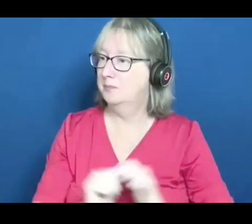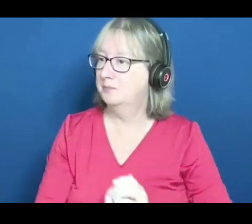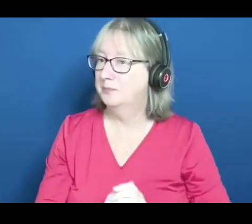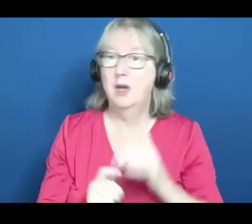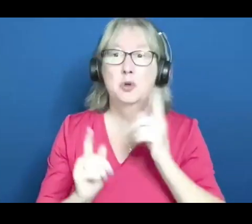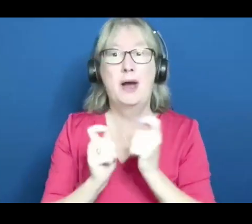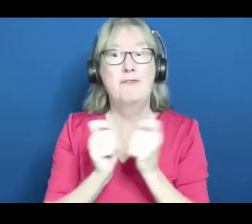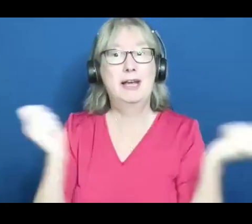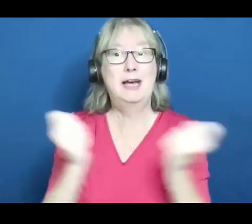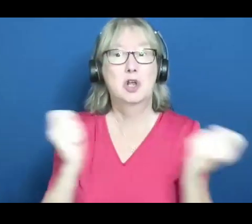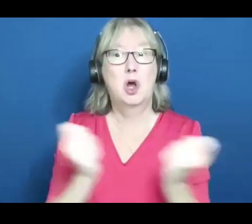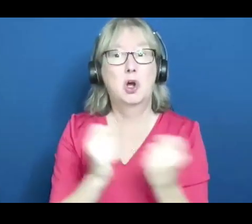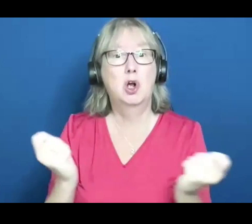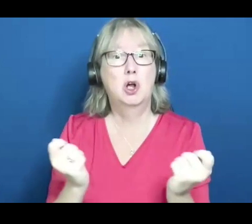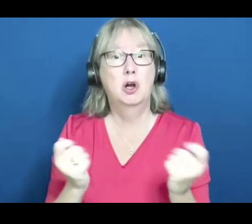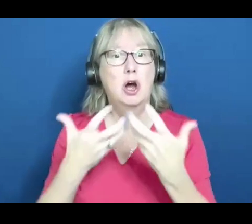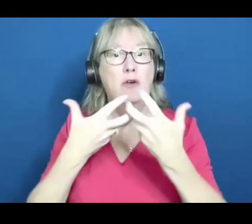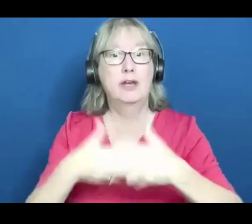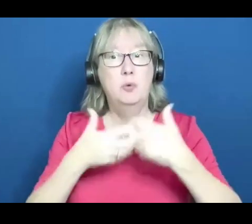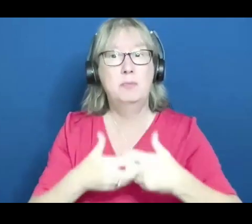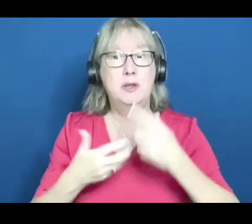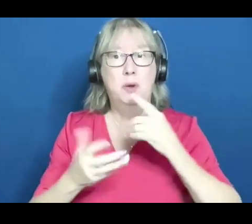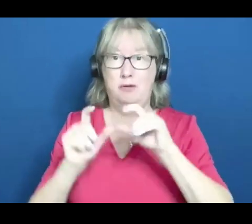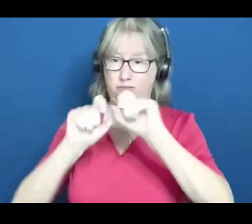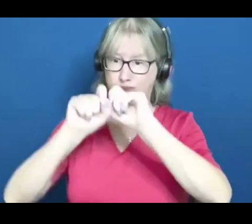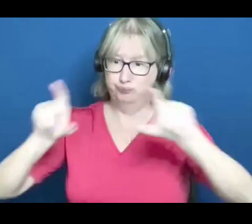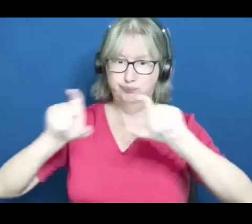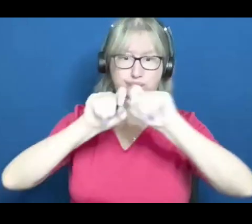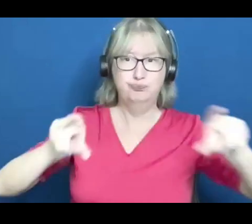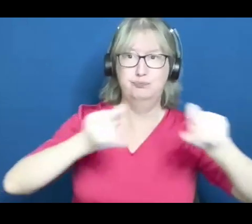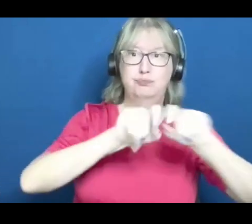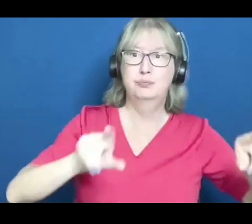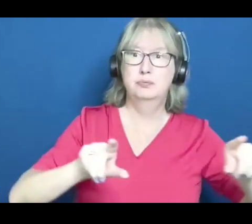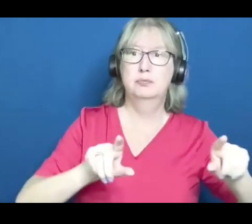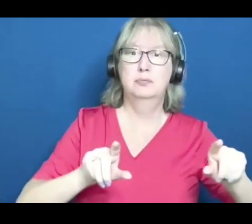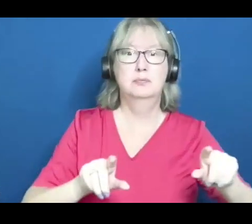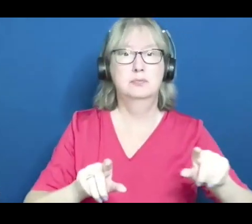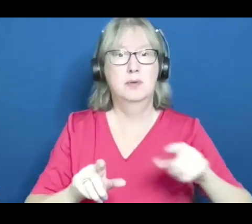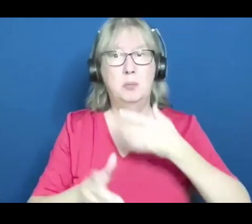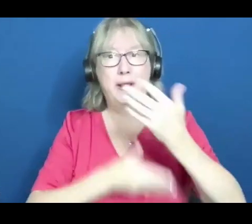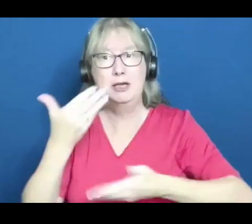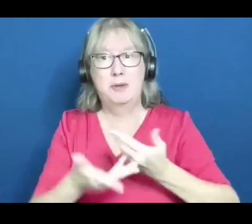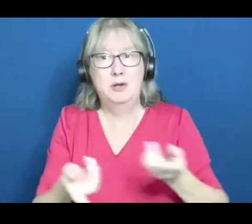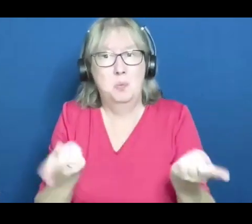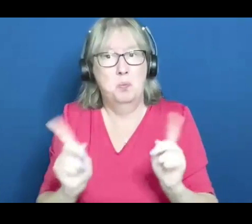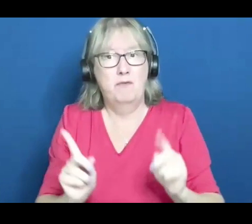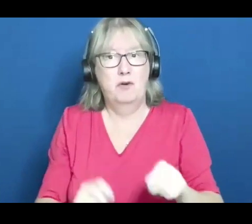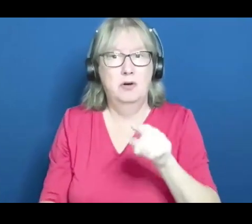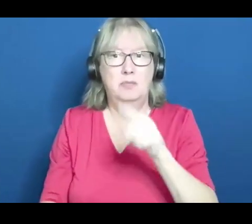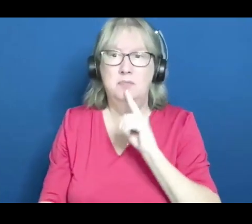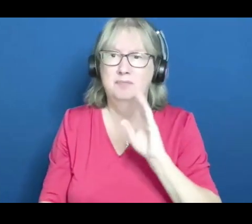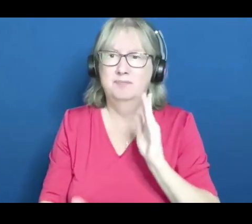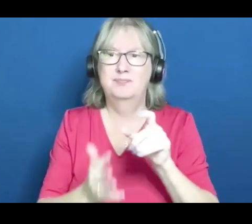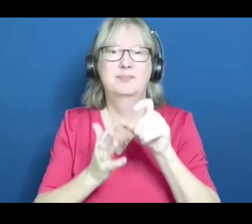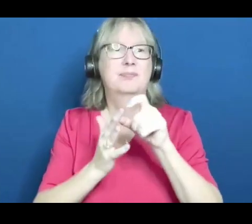equipment options that explain what each item does and what scenario it would be useful for? That's a definite.